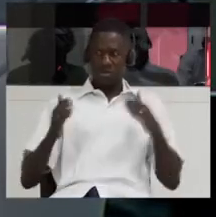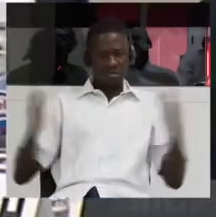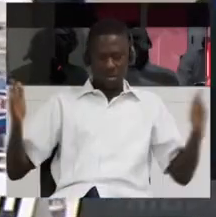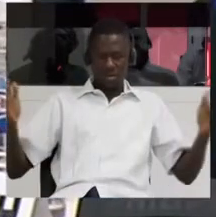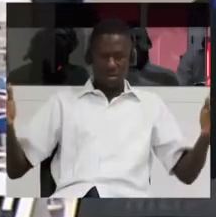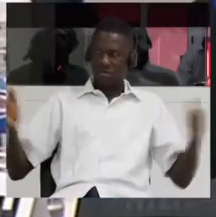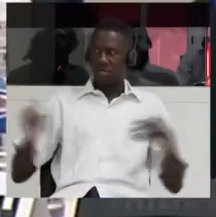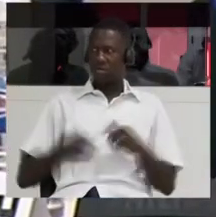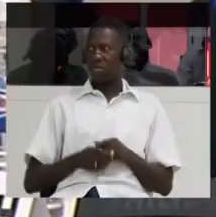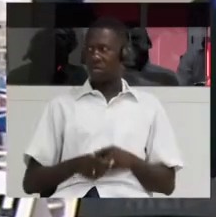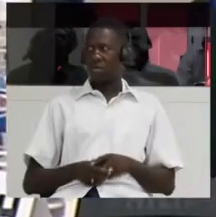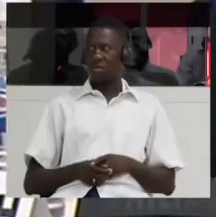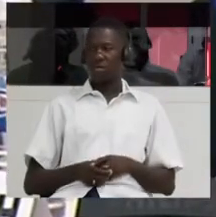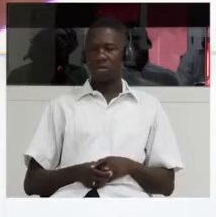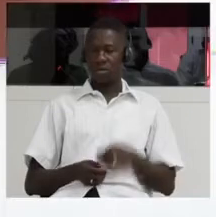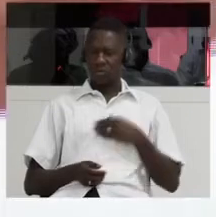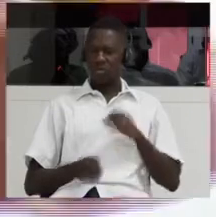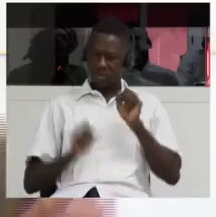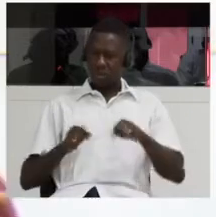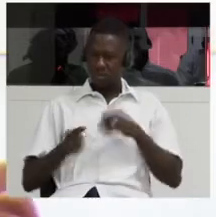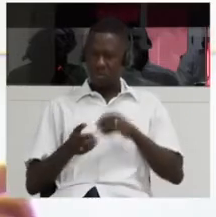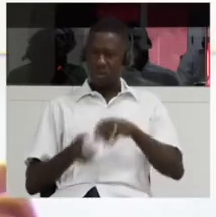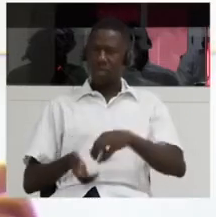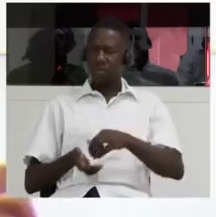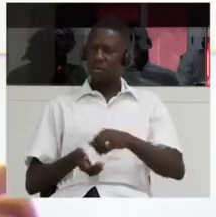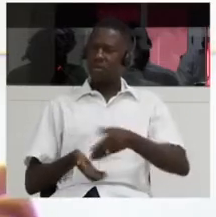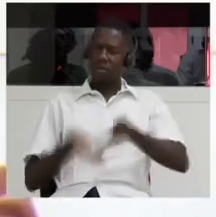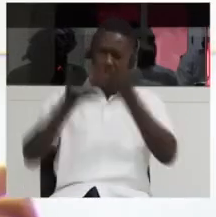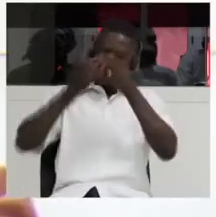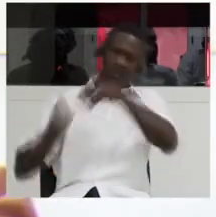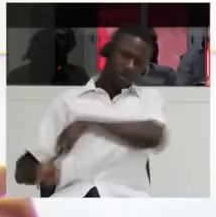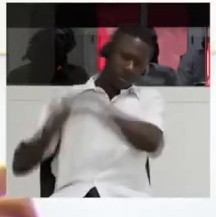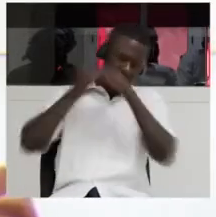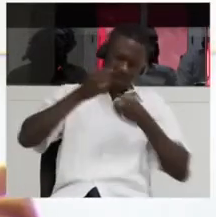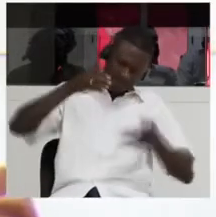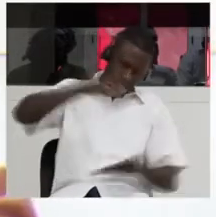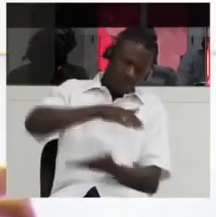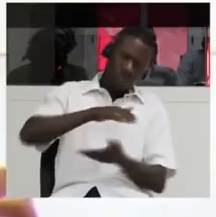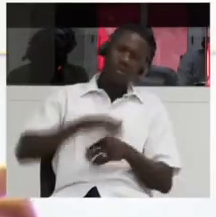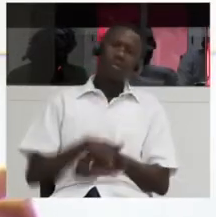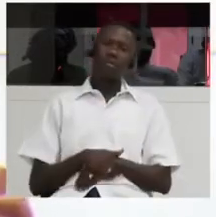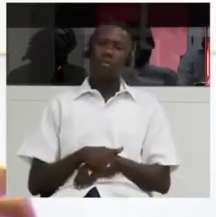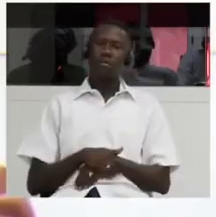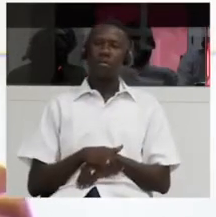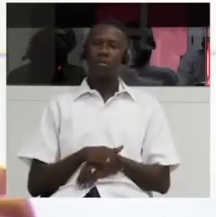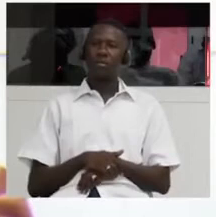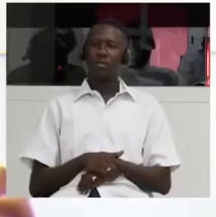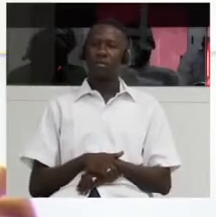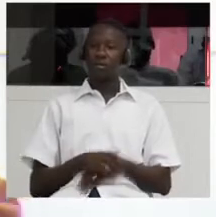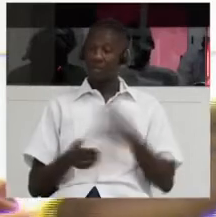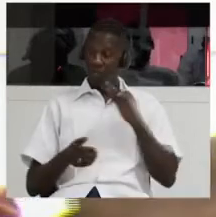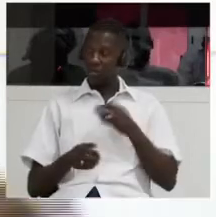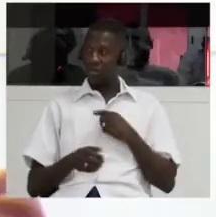just raise the mattress and put it under. Even though if somebody is passing can know that there is a